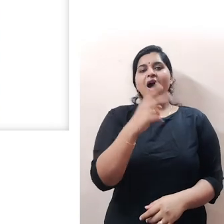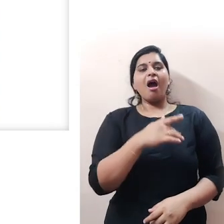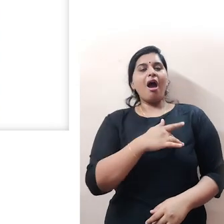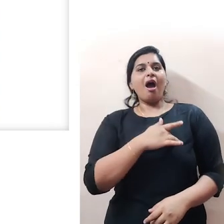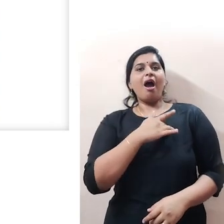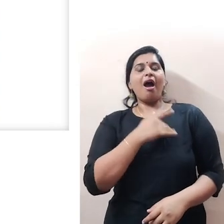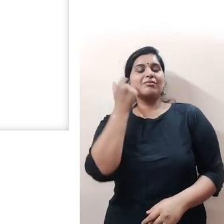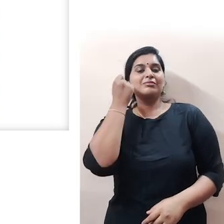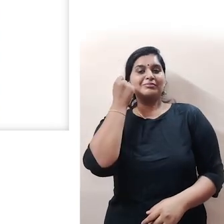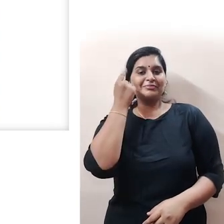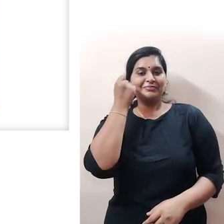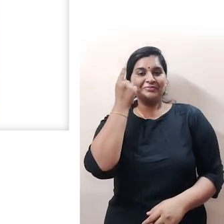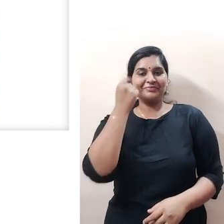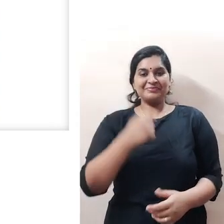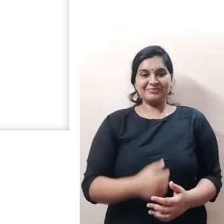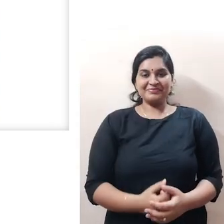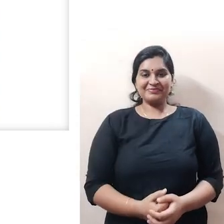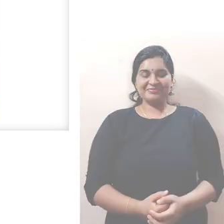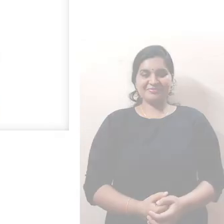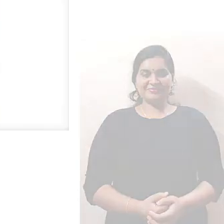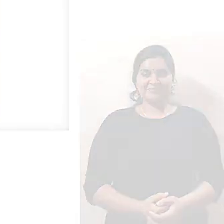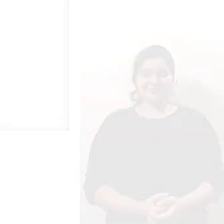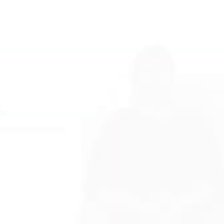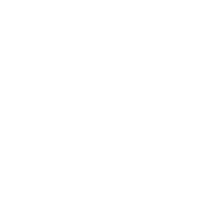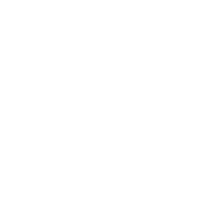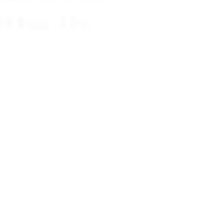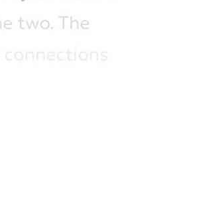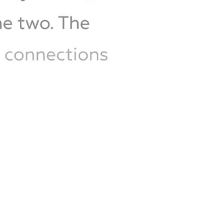established artists across cultures.